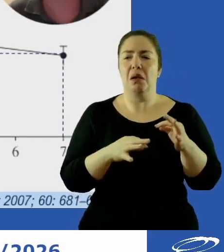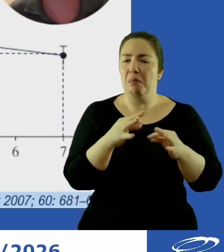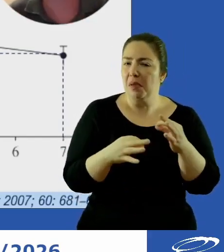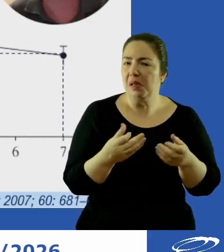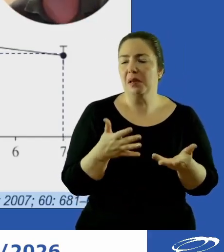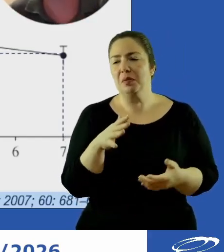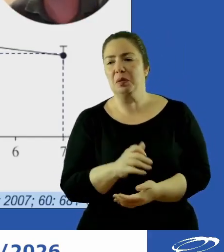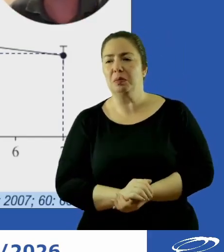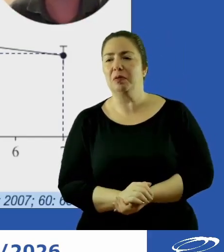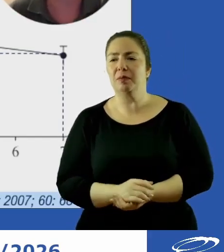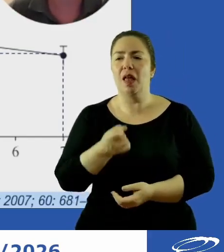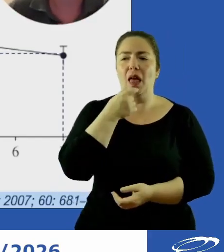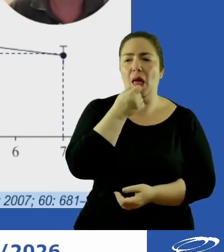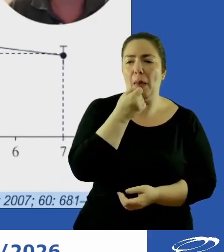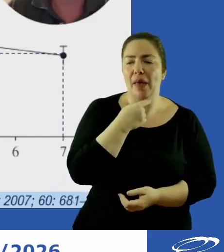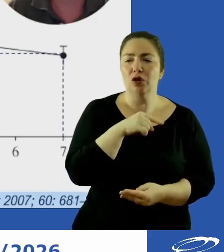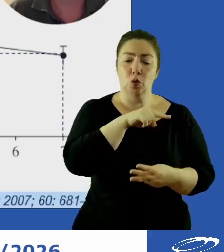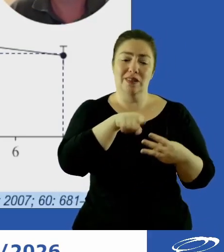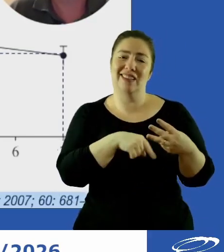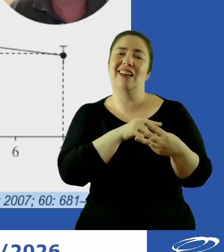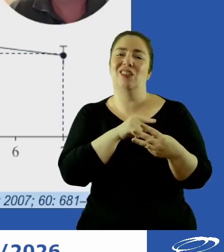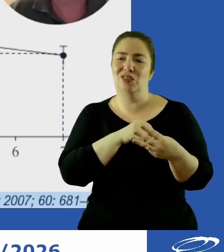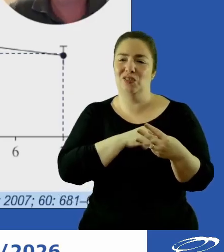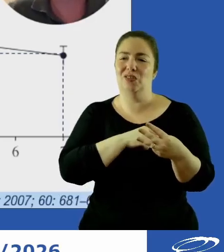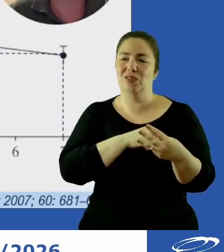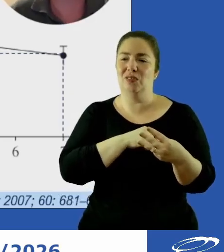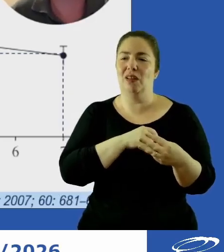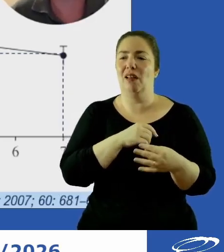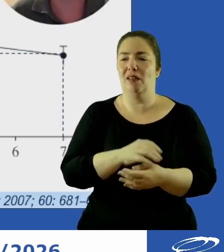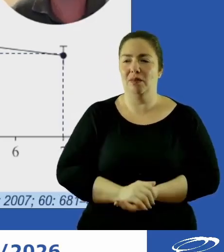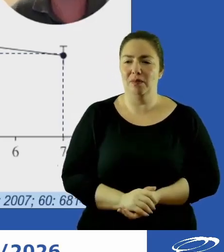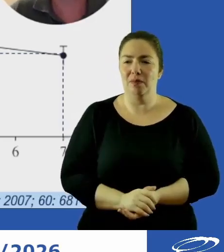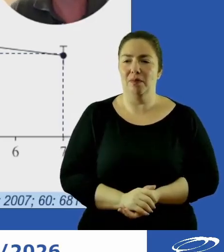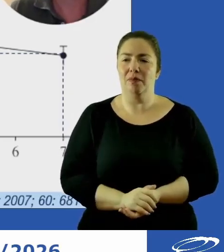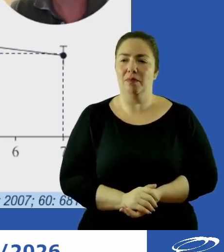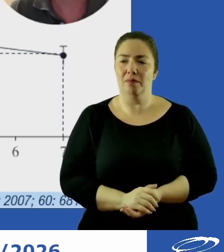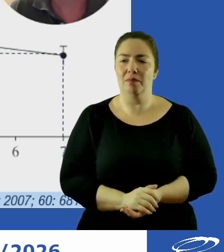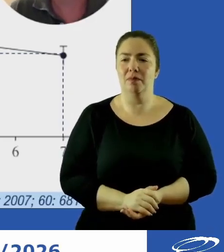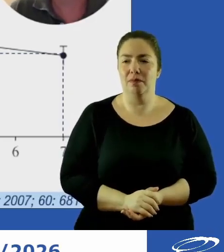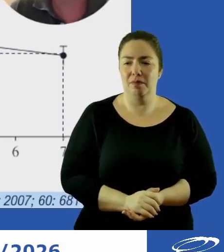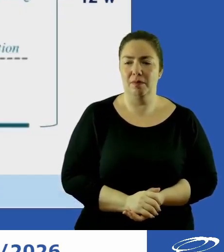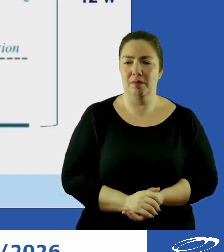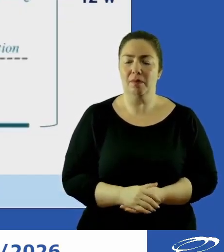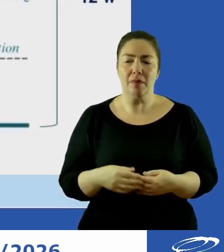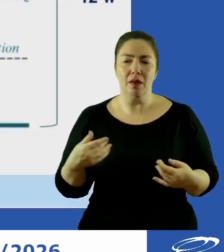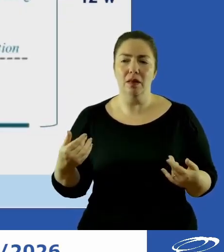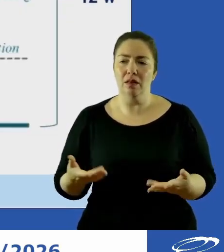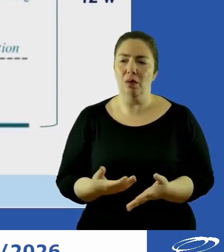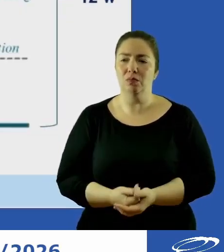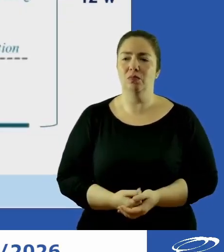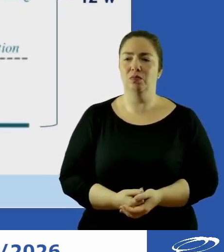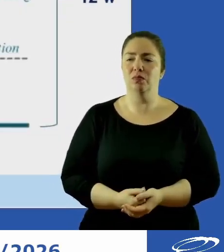drugs when we wanted to treat a patient for 3 months. For this reason, we had a